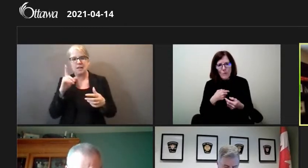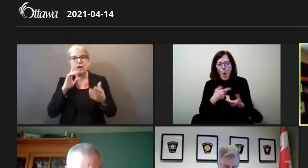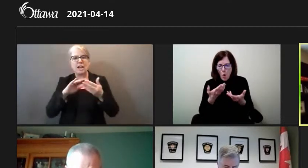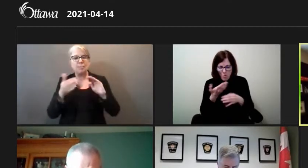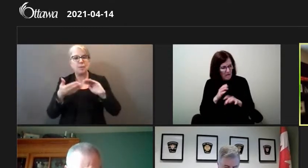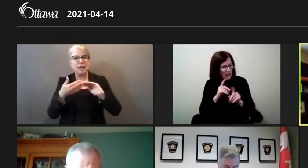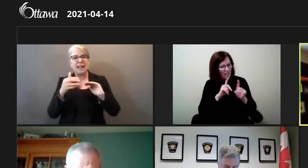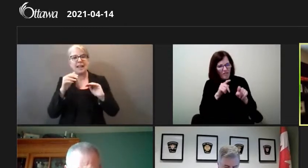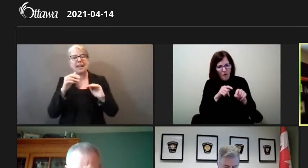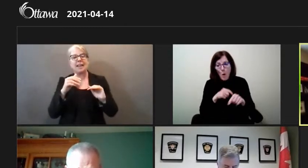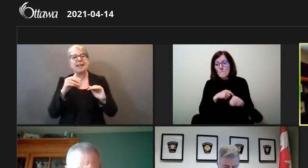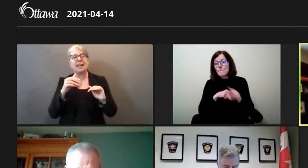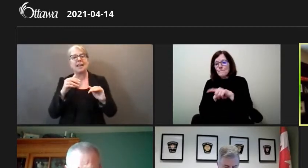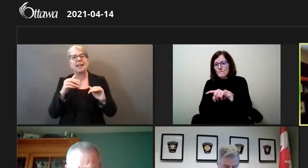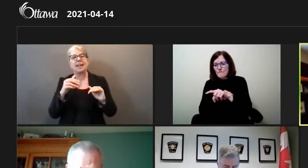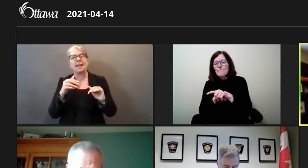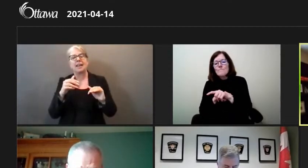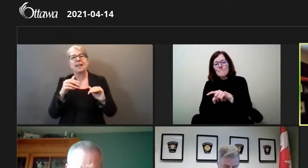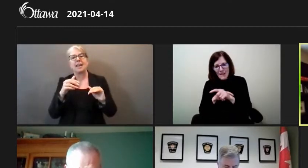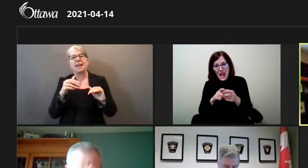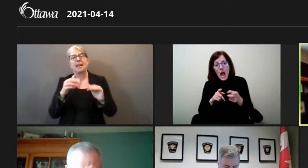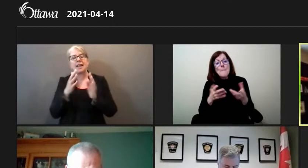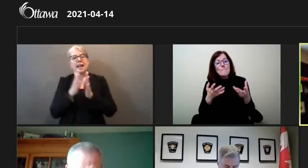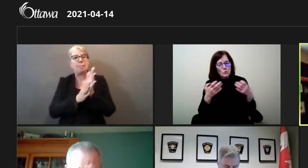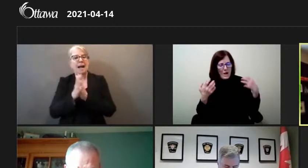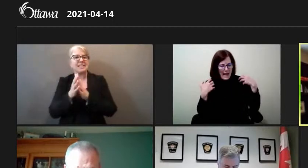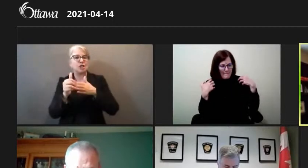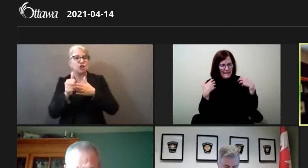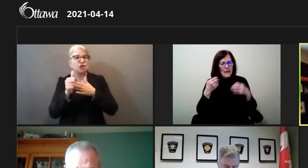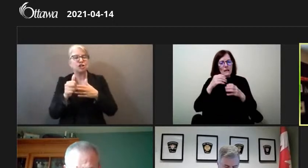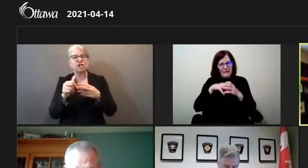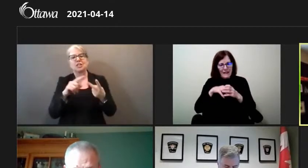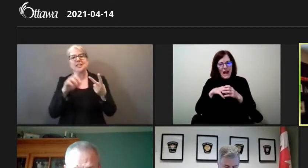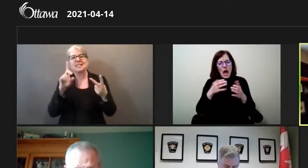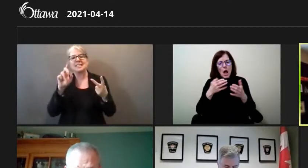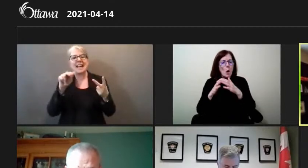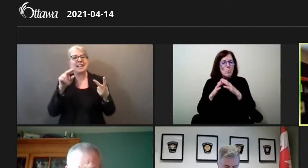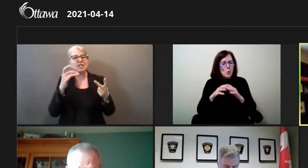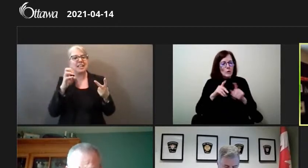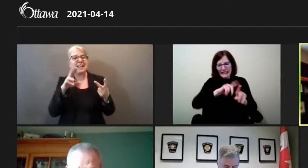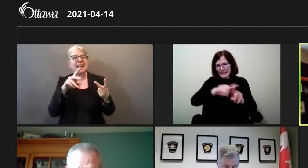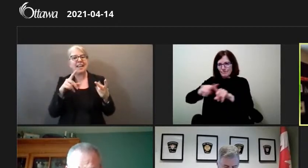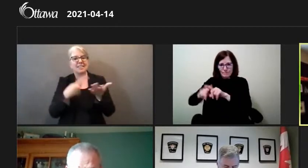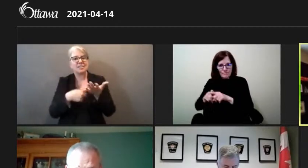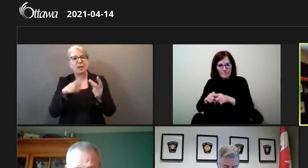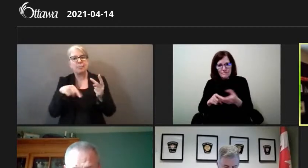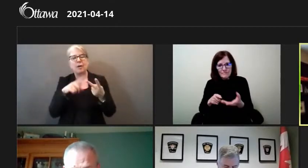of thing that that Dan Chenier was talking about, and I know it's being done in